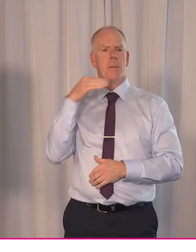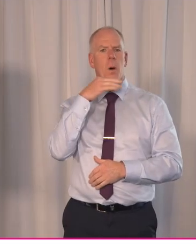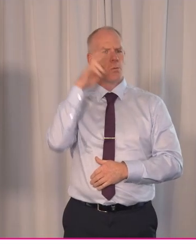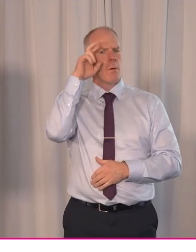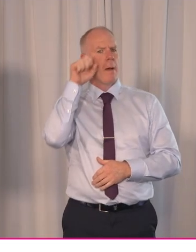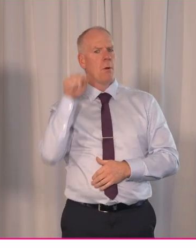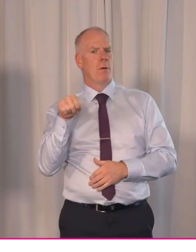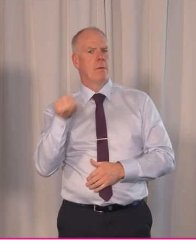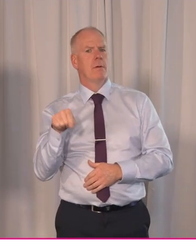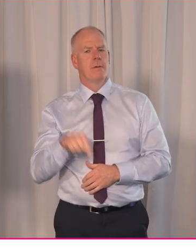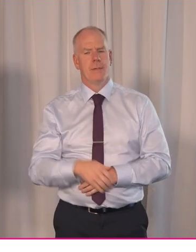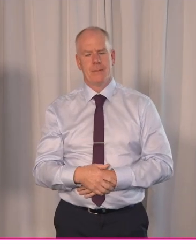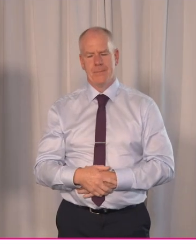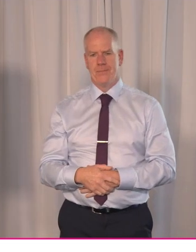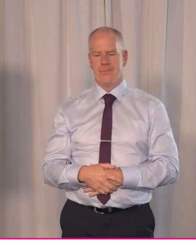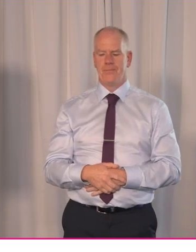say.